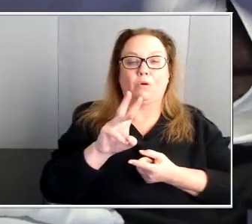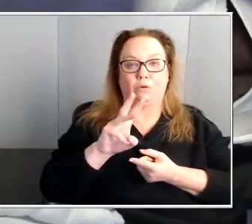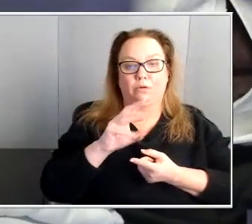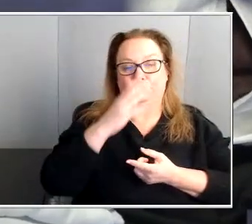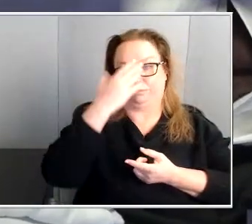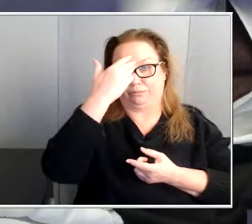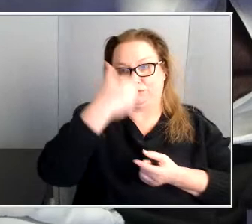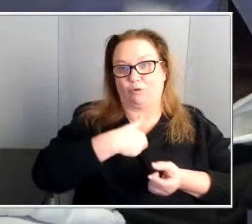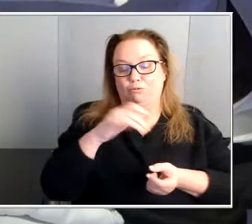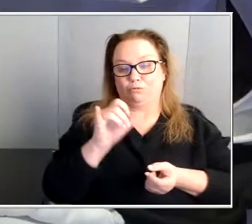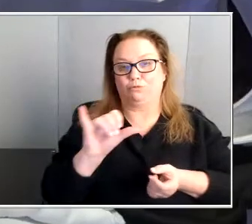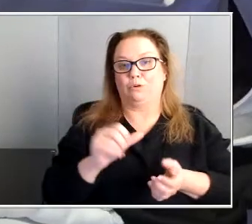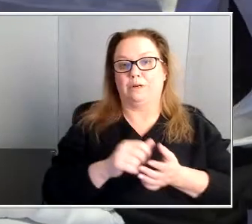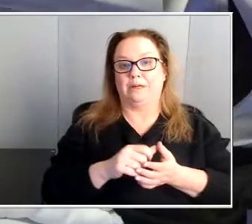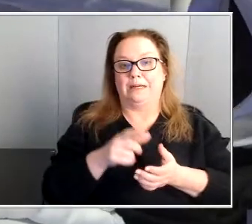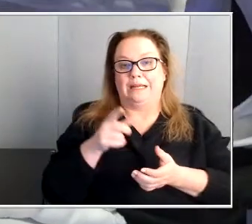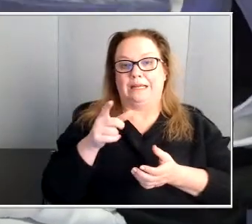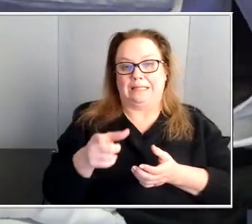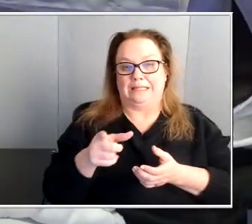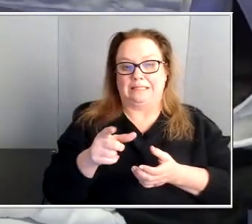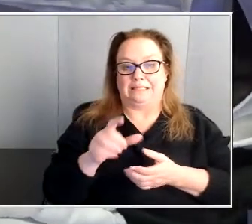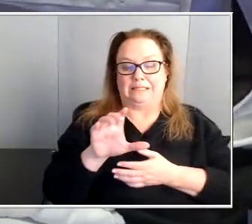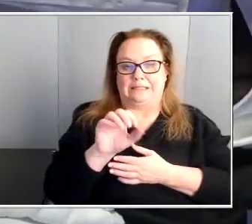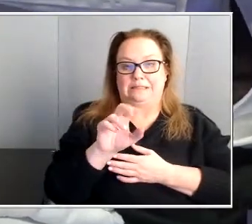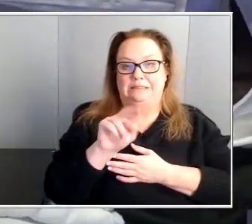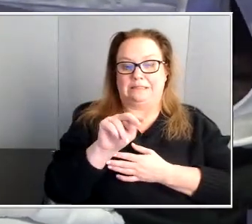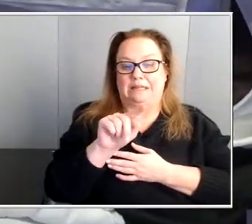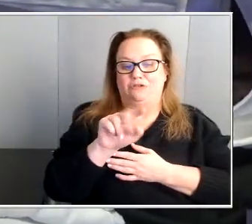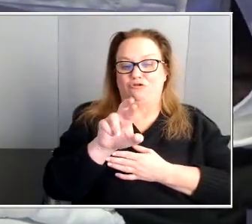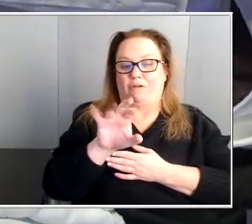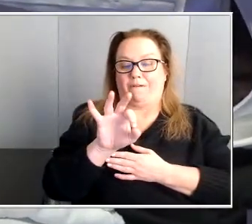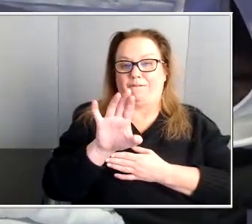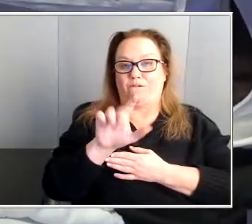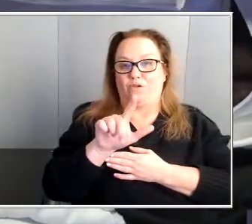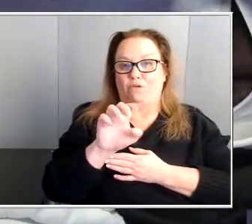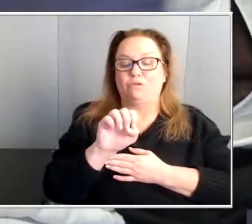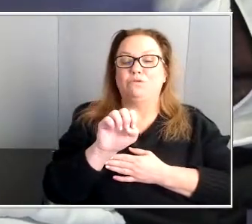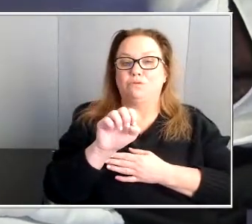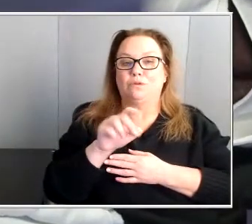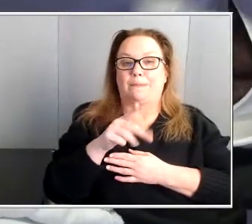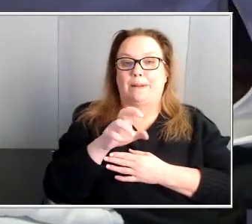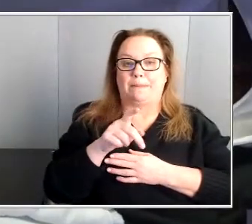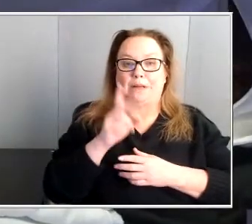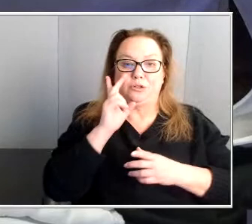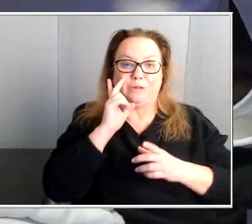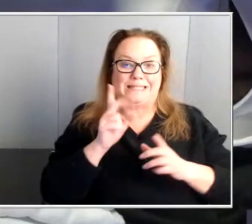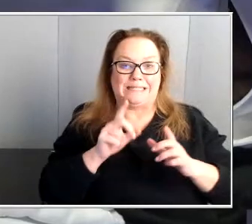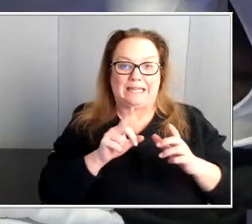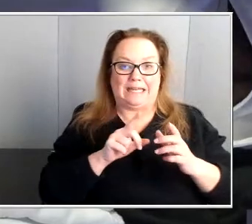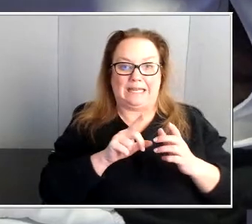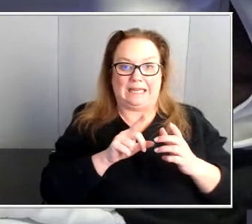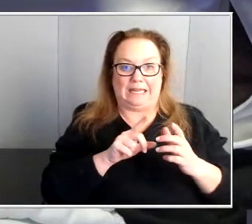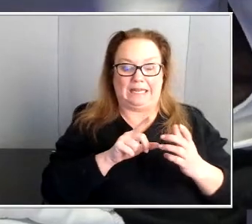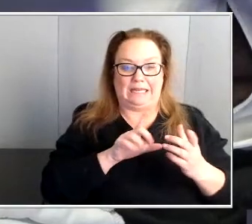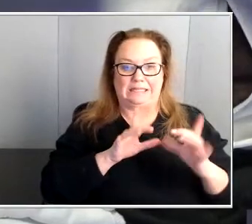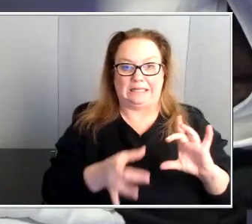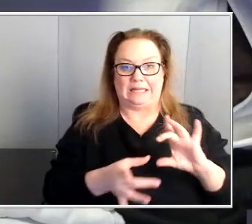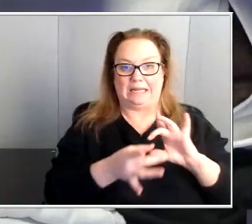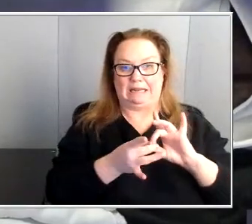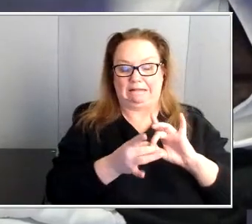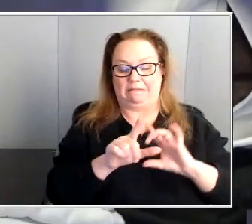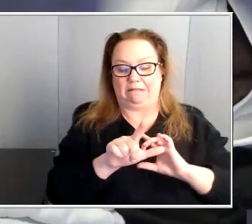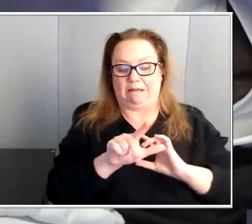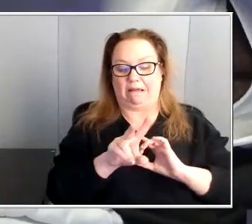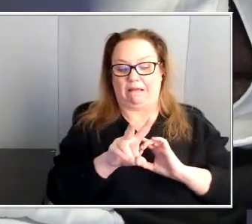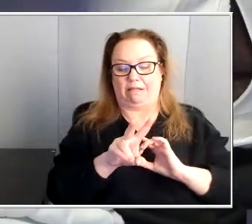a centrifugal pump. As you see, the inflow cannula goes into the LV. I don't know if you guys can see it.